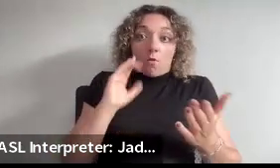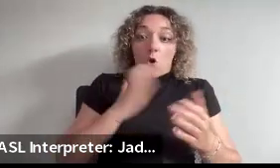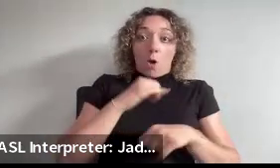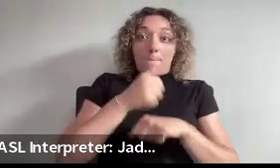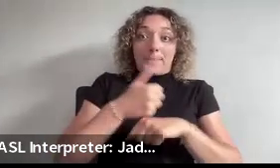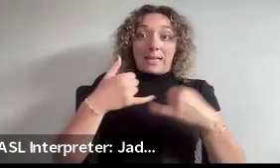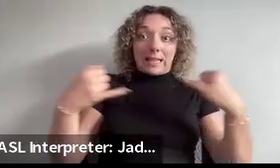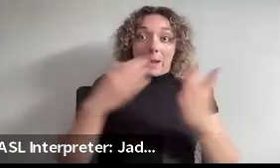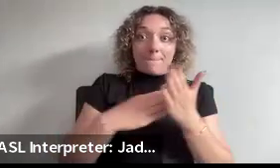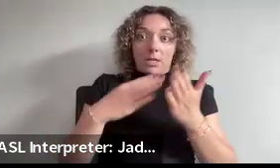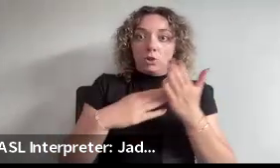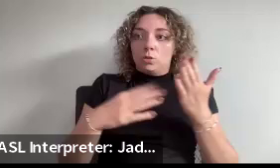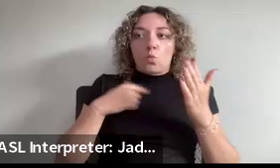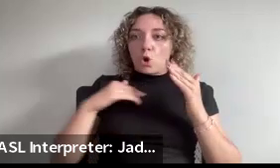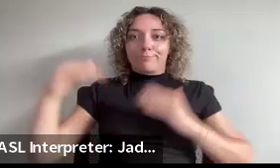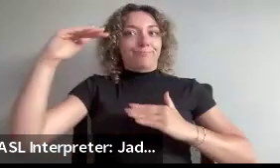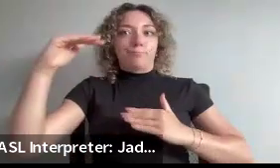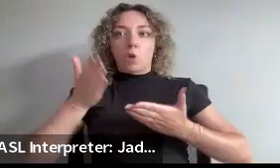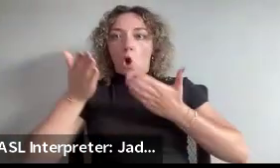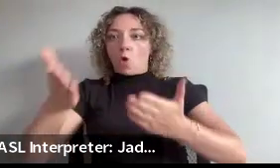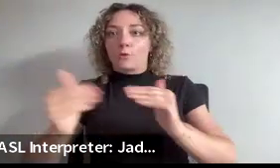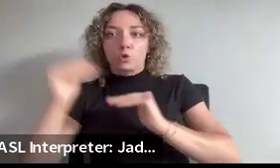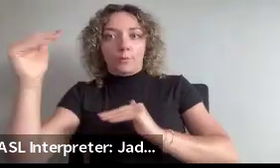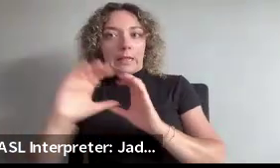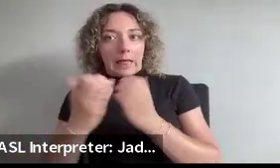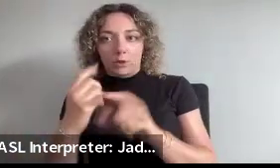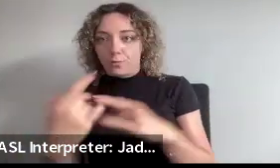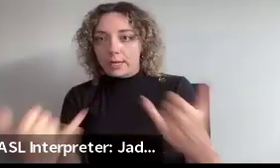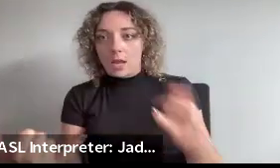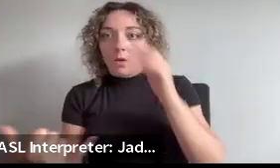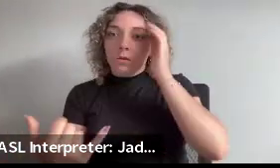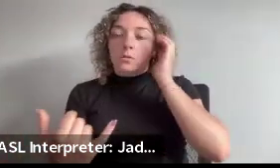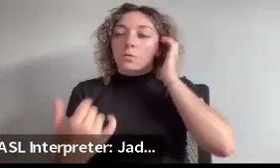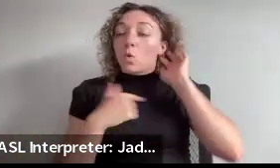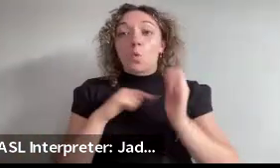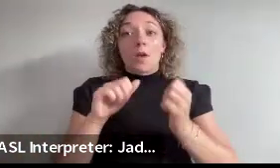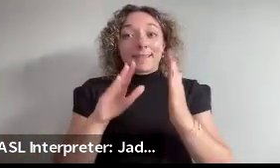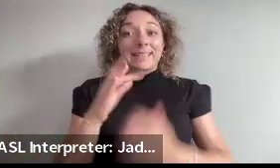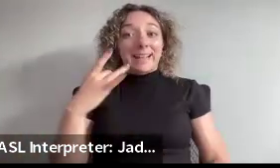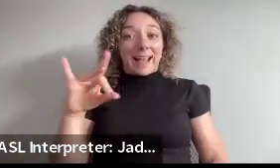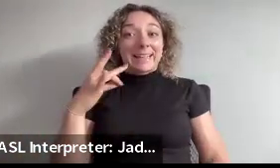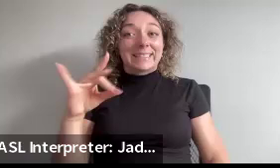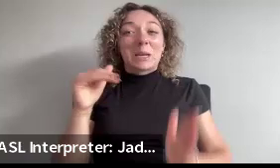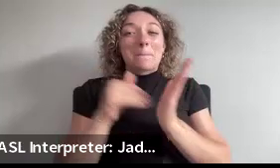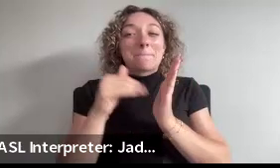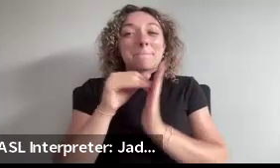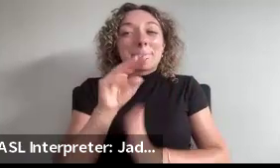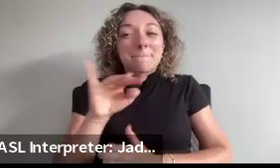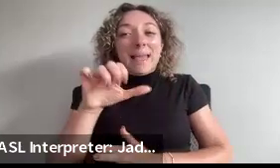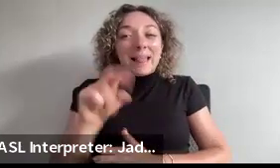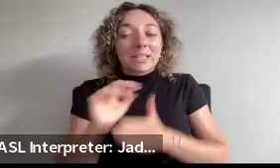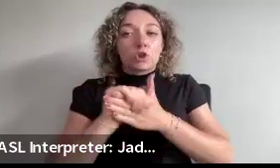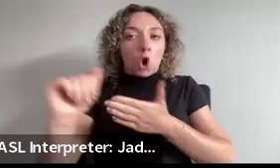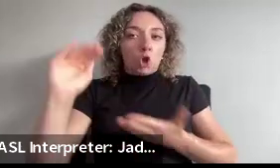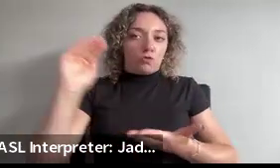budget. The other thing we know is that we're facing an $18 million reduction to our